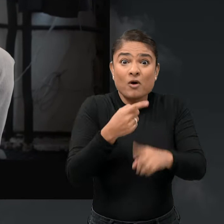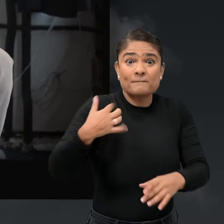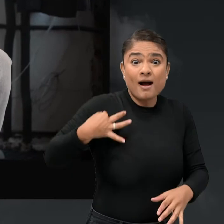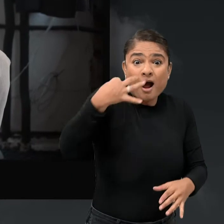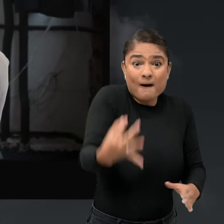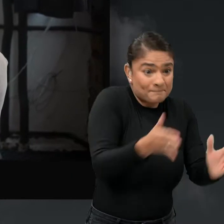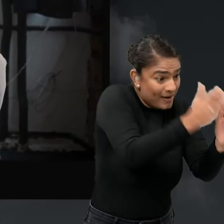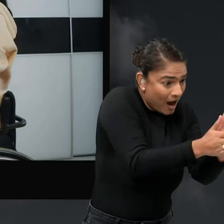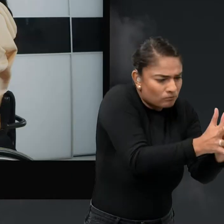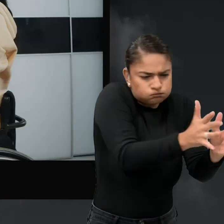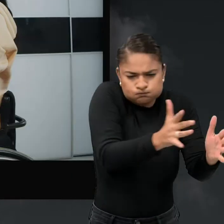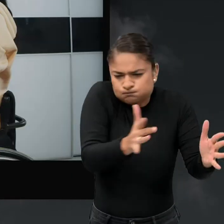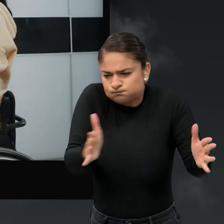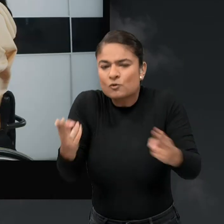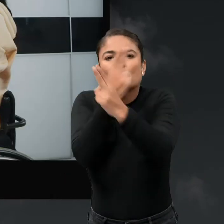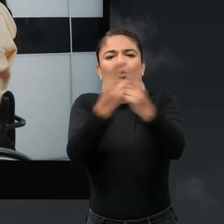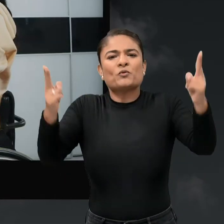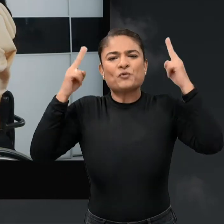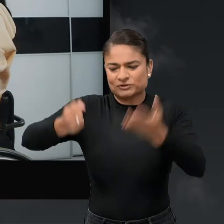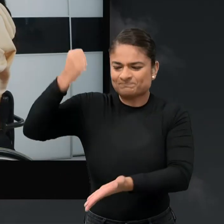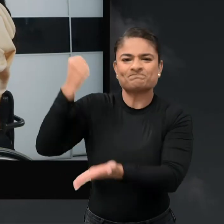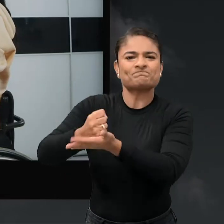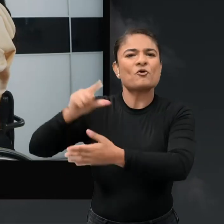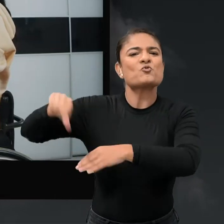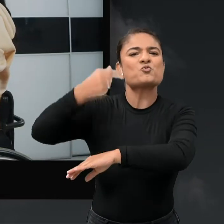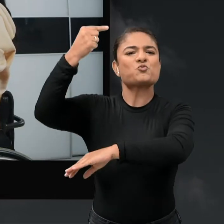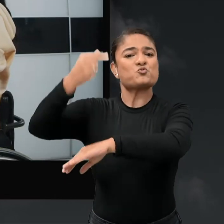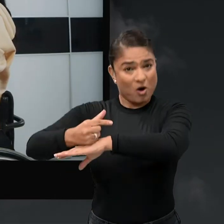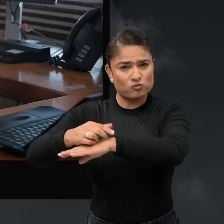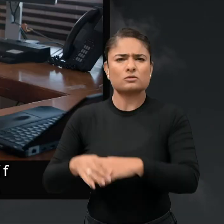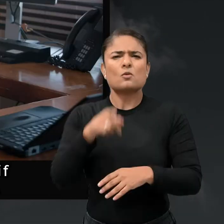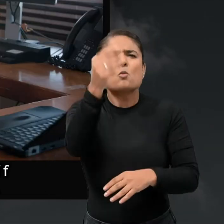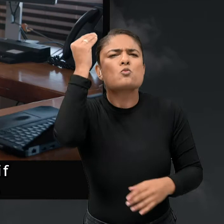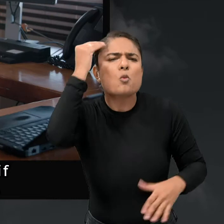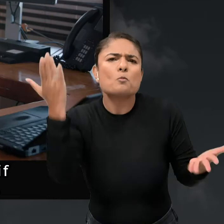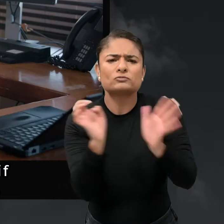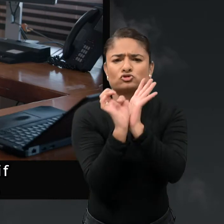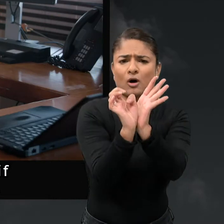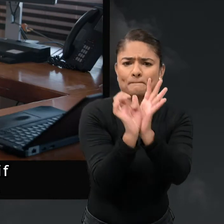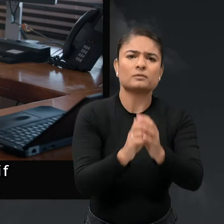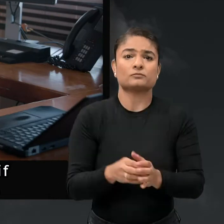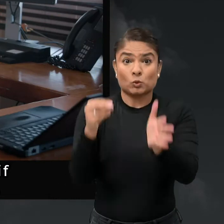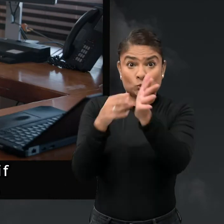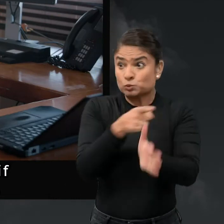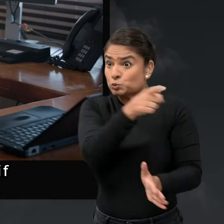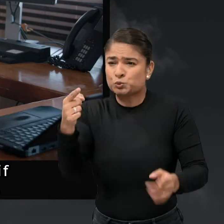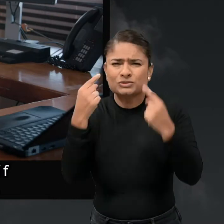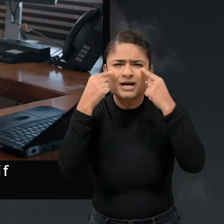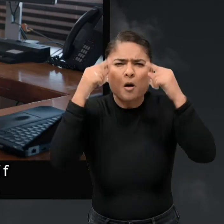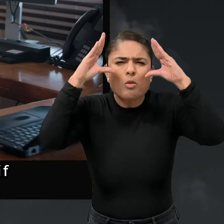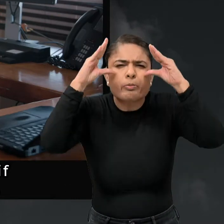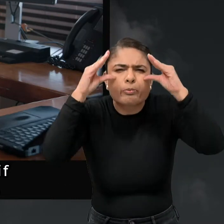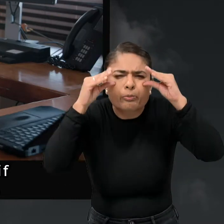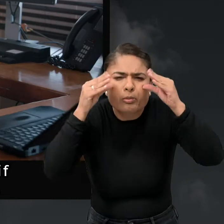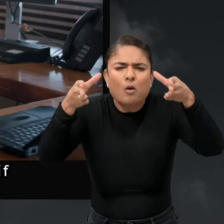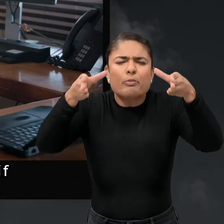from applications all the way to graduations. You would know, for instance, that if a student has